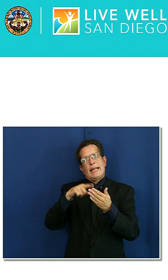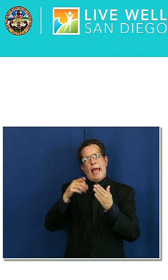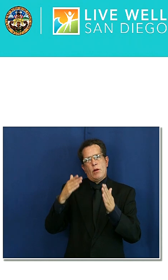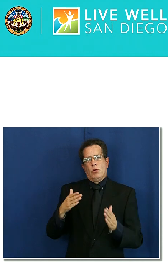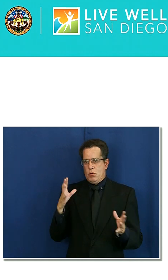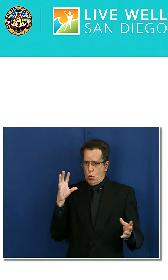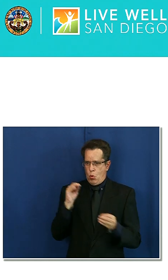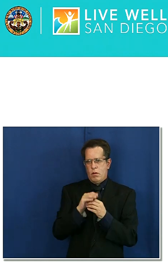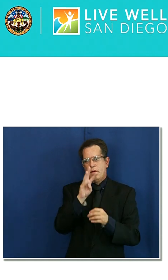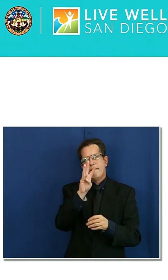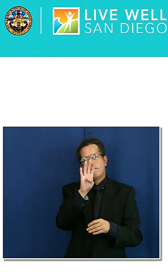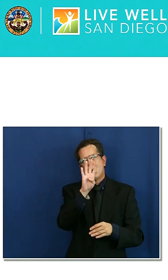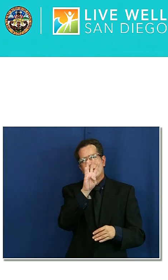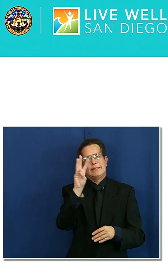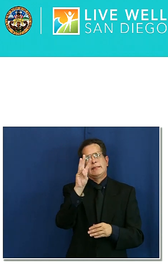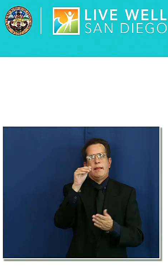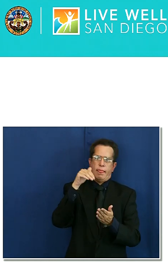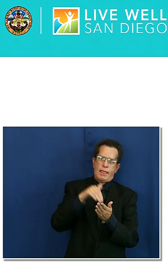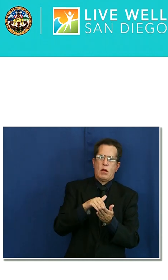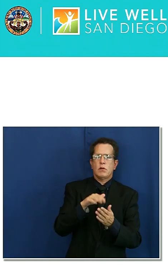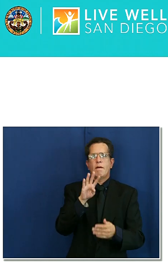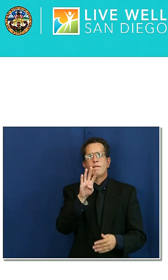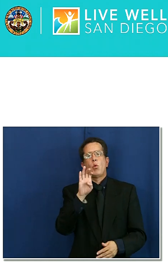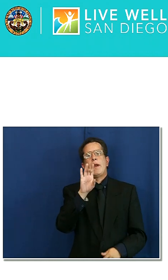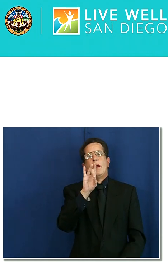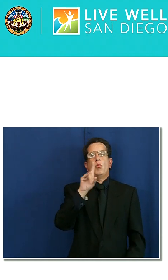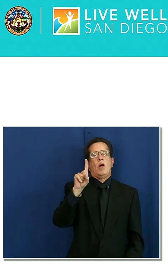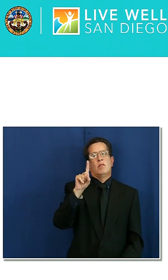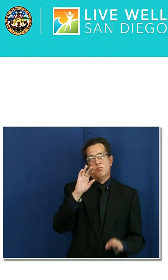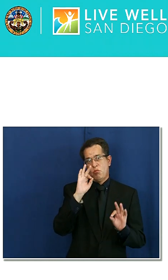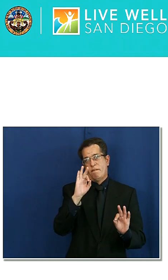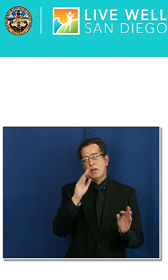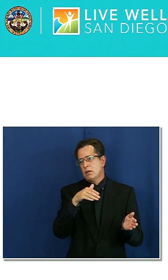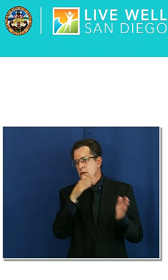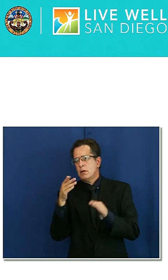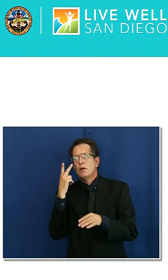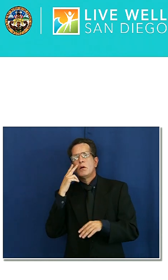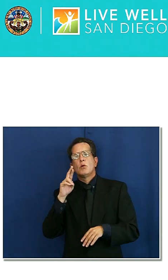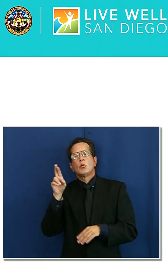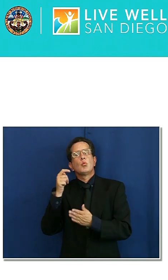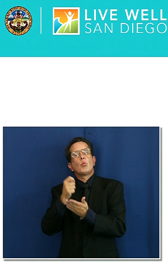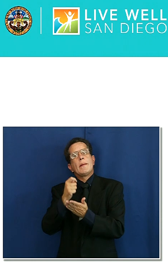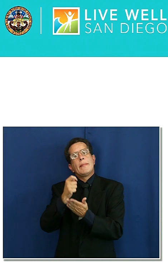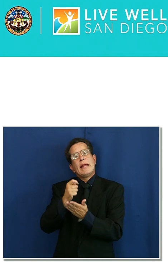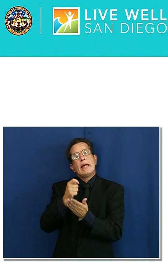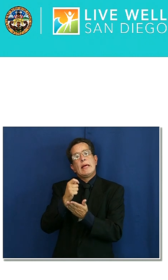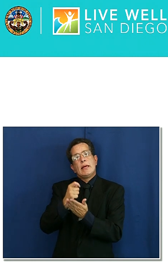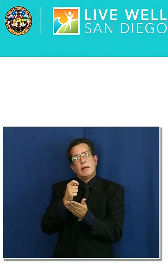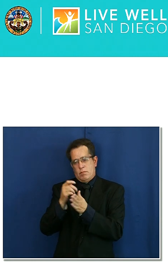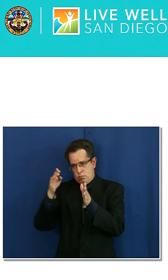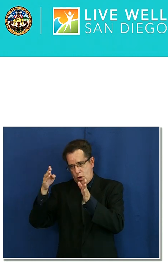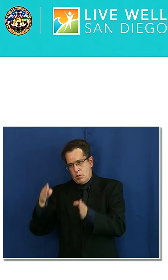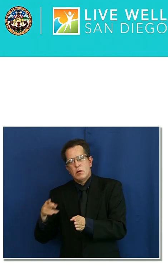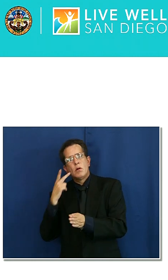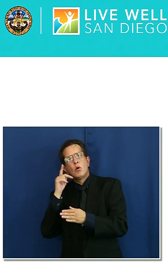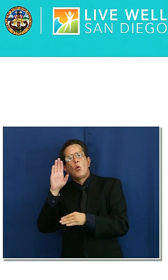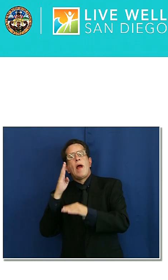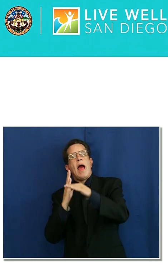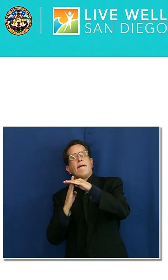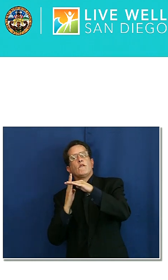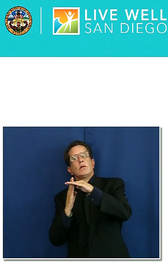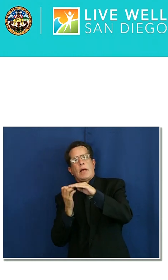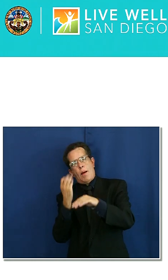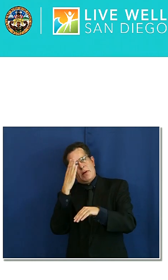bottom, 46,481. And then on the right, you see our treatment cumulative number of folks in public health rooms, 7-day average, along